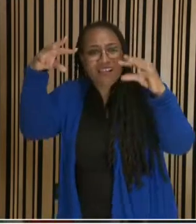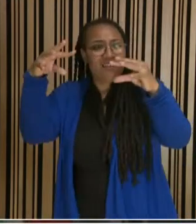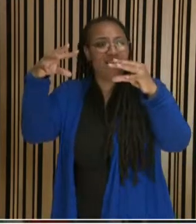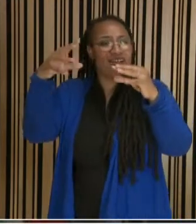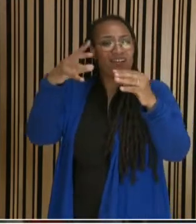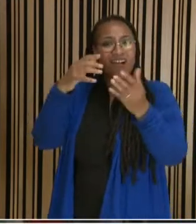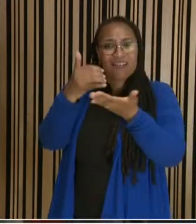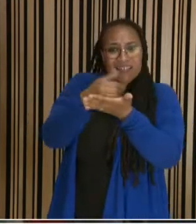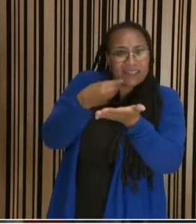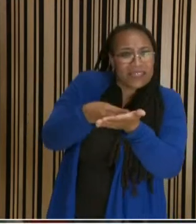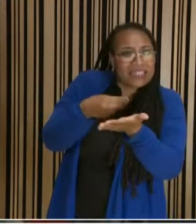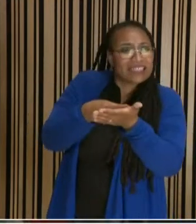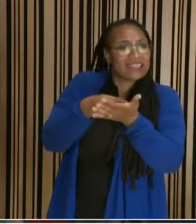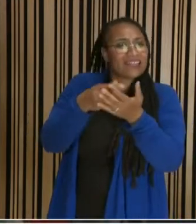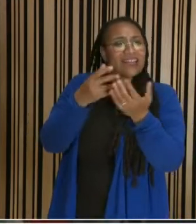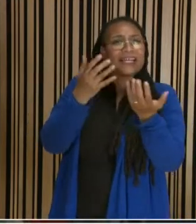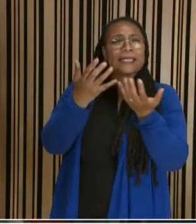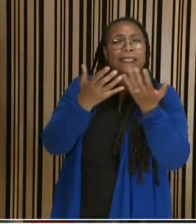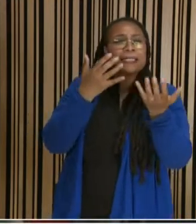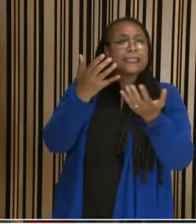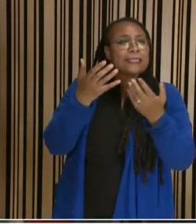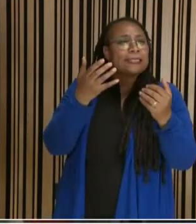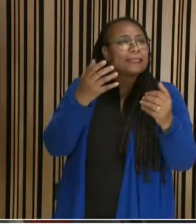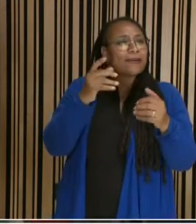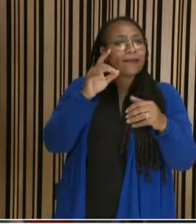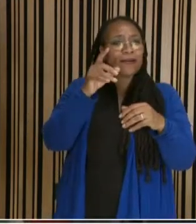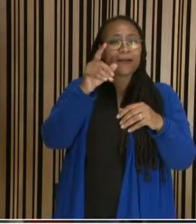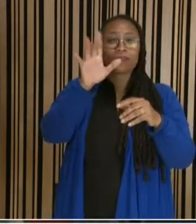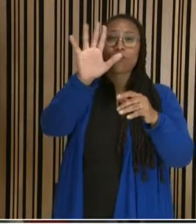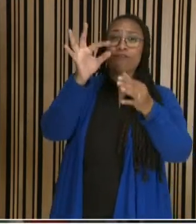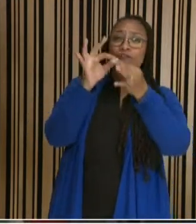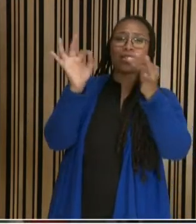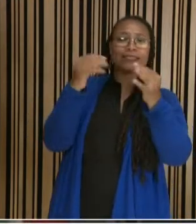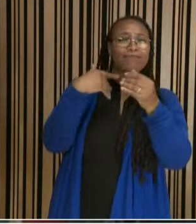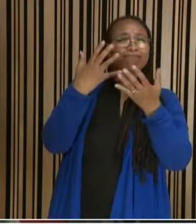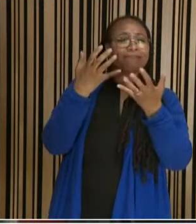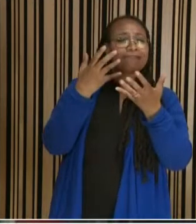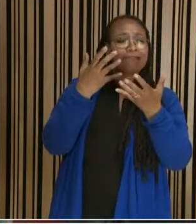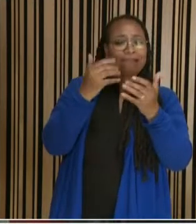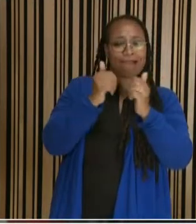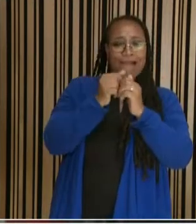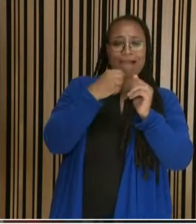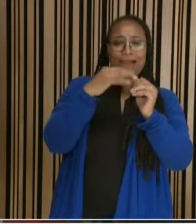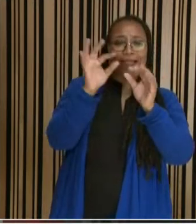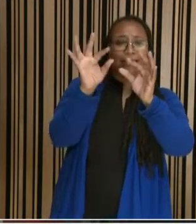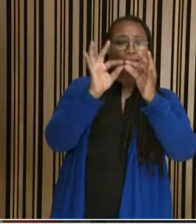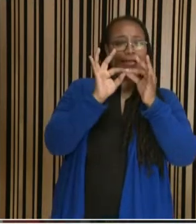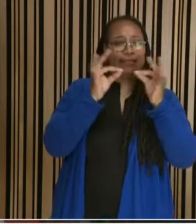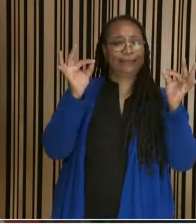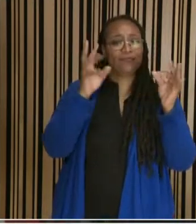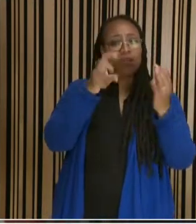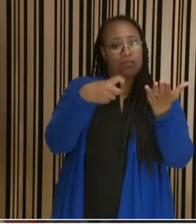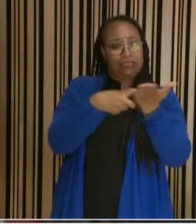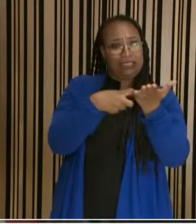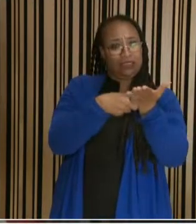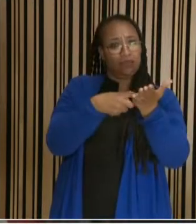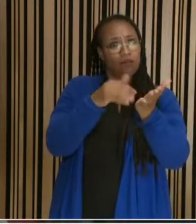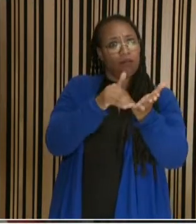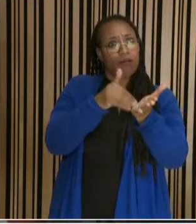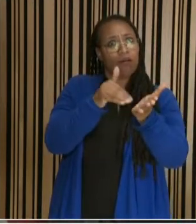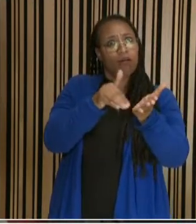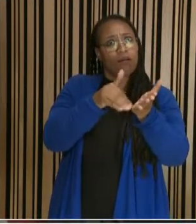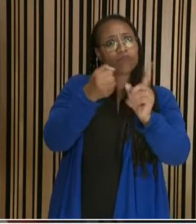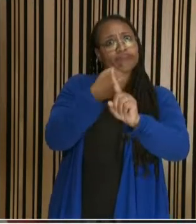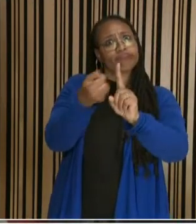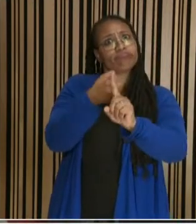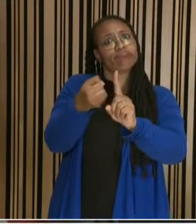called them, I can't remember your phrase the other day when you talked about these repeat offenders, but holding them accountable rather than just allowing, particularly